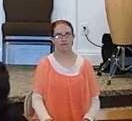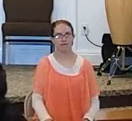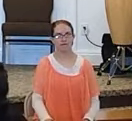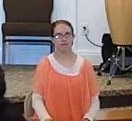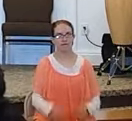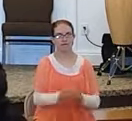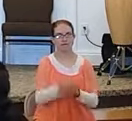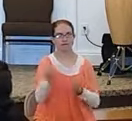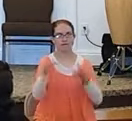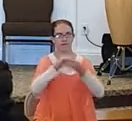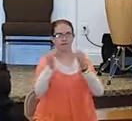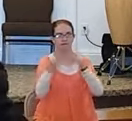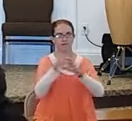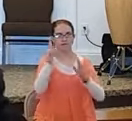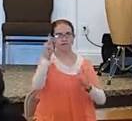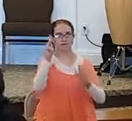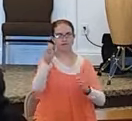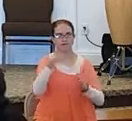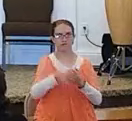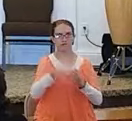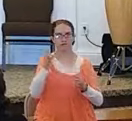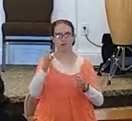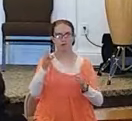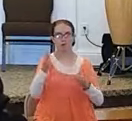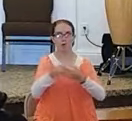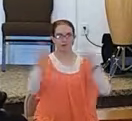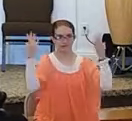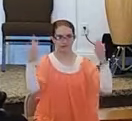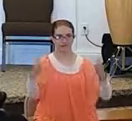Man, there's another story in Luke chapter 7. I'm pleased to close.